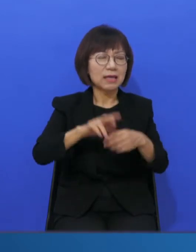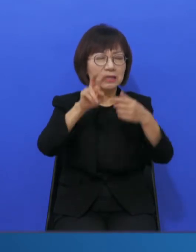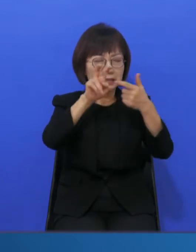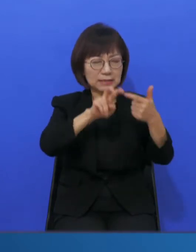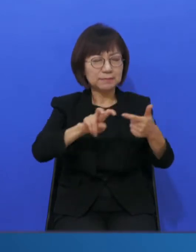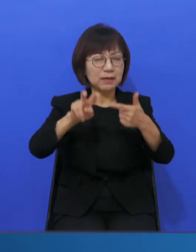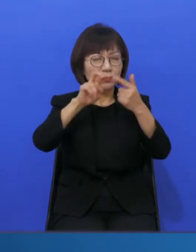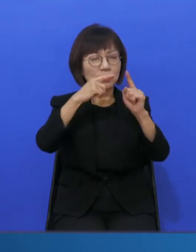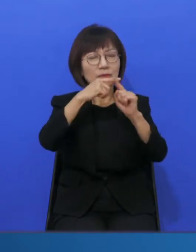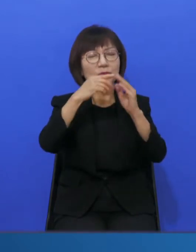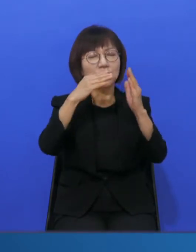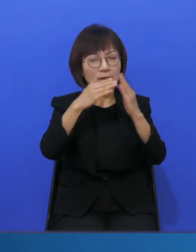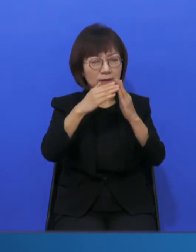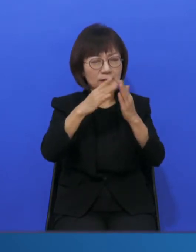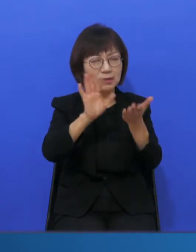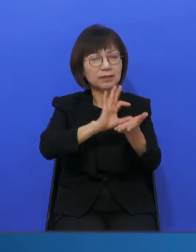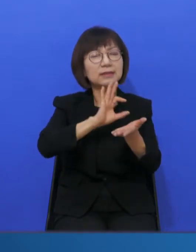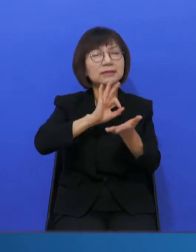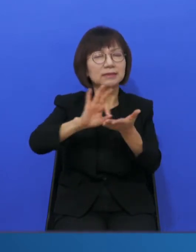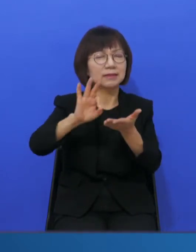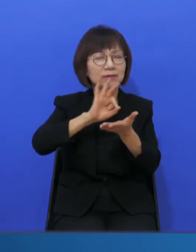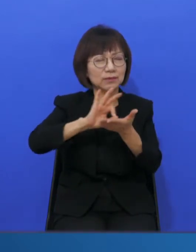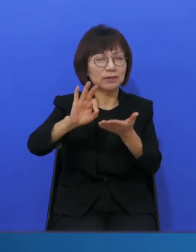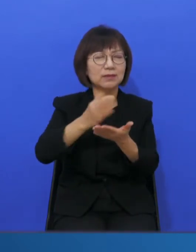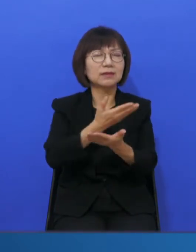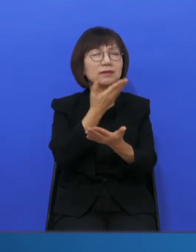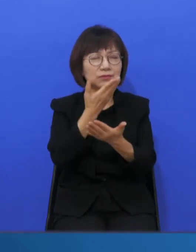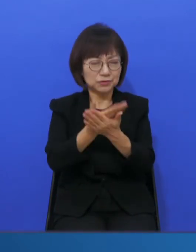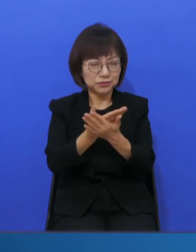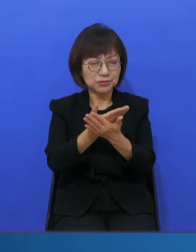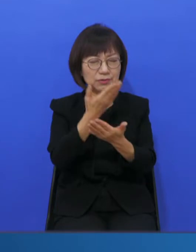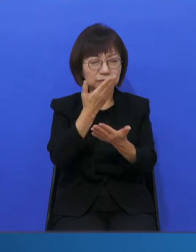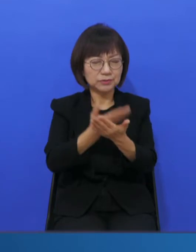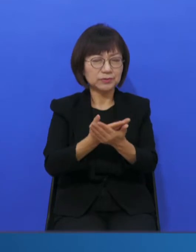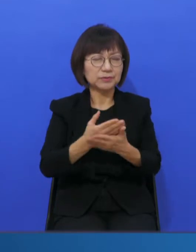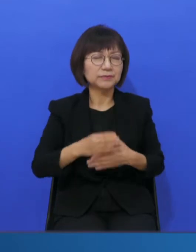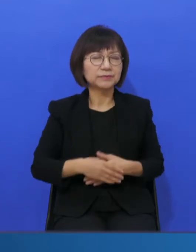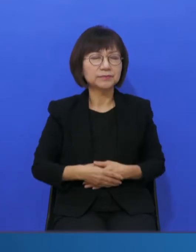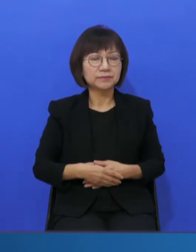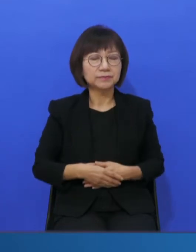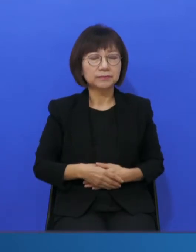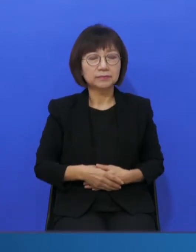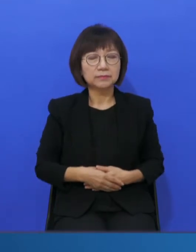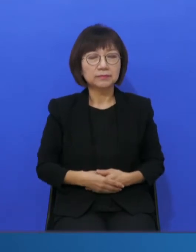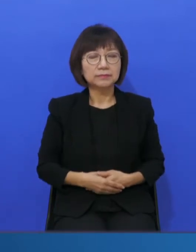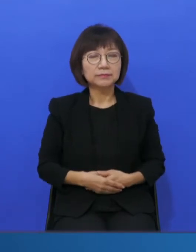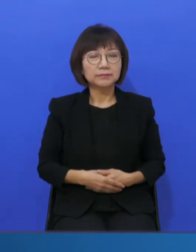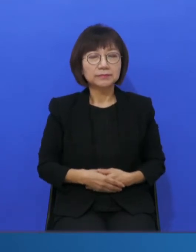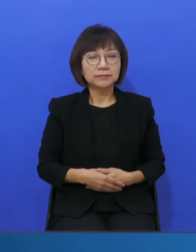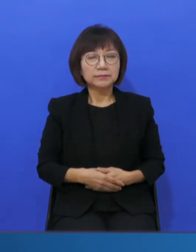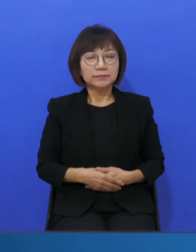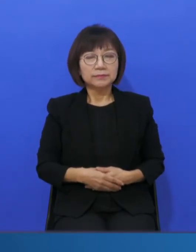General Assembly, and the Reformed Church, and bless them to take on the role of being the driving force to lead all the other churches and denominations towards